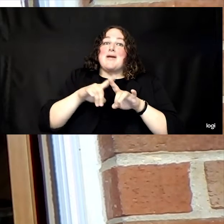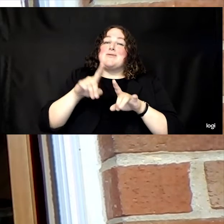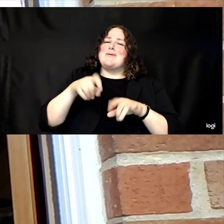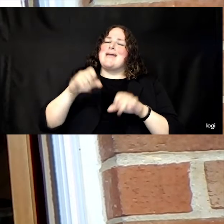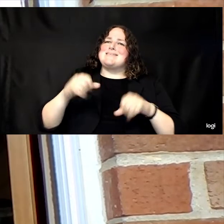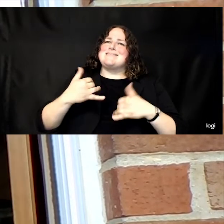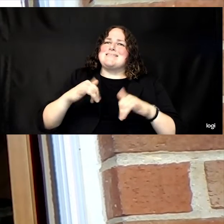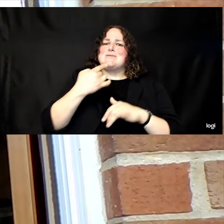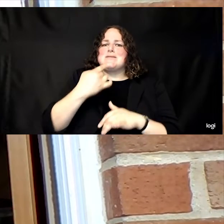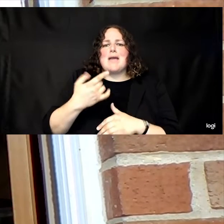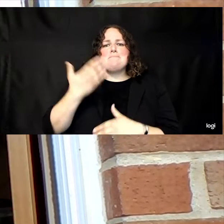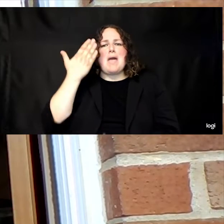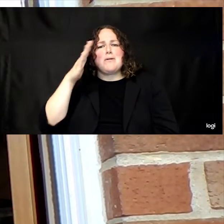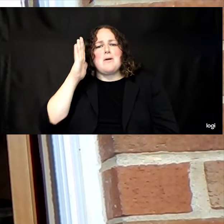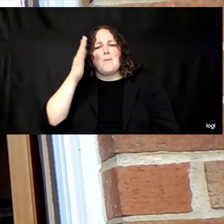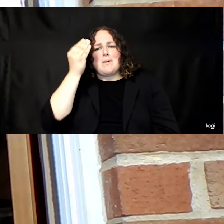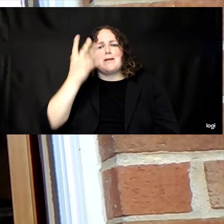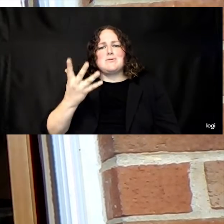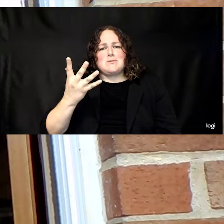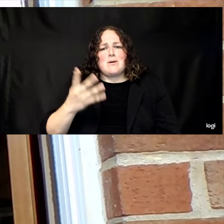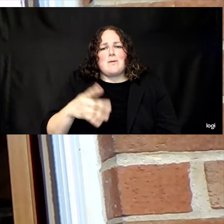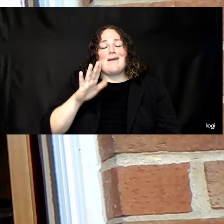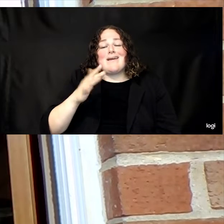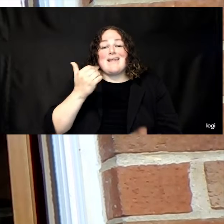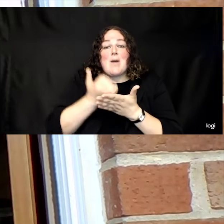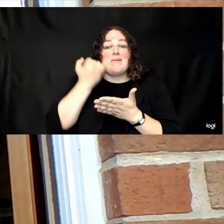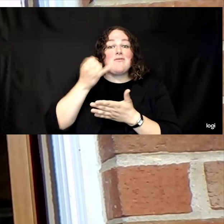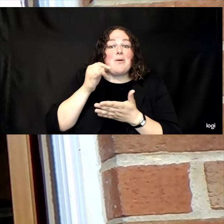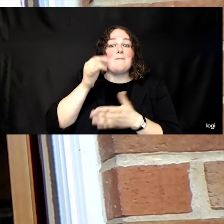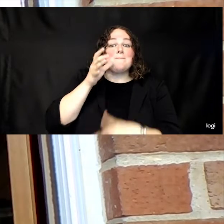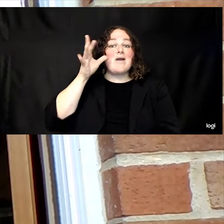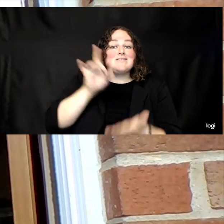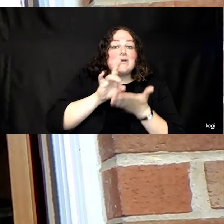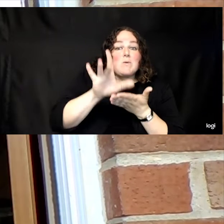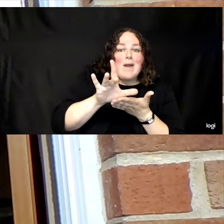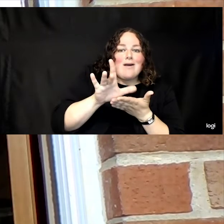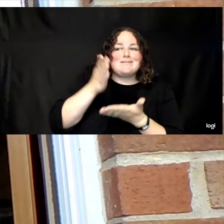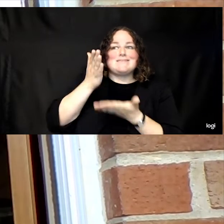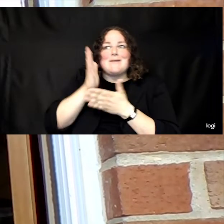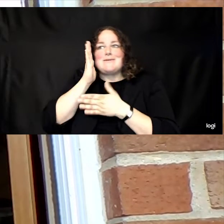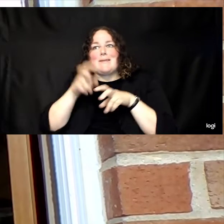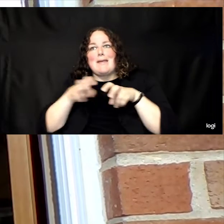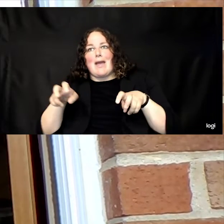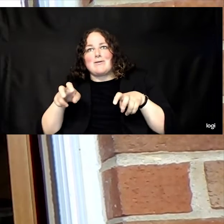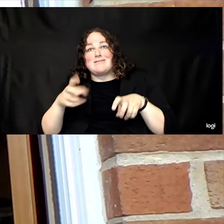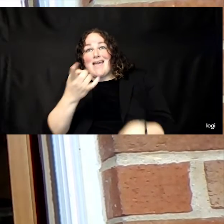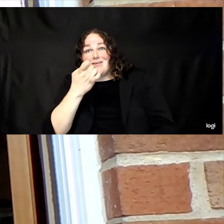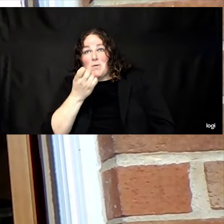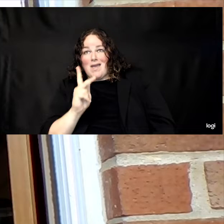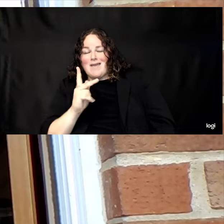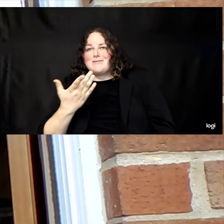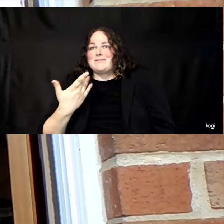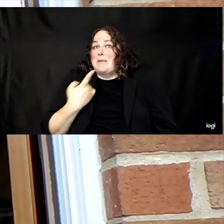out of their house, or when you finally stop sleeping on the couches and they ask if you'll be okay, to which you say, I don't know, I'll